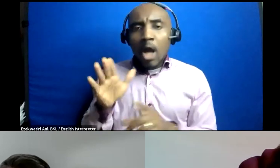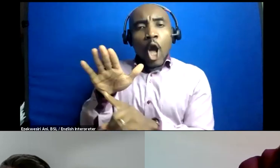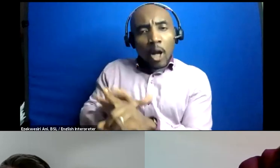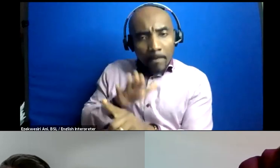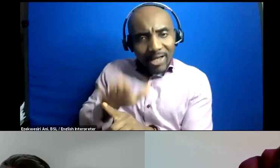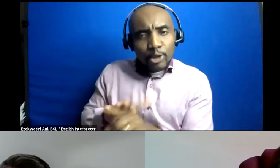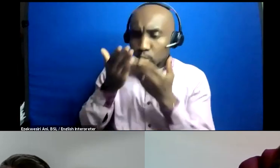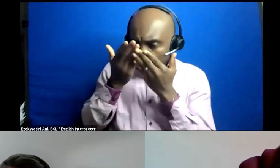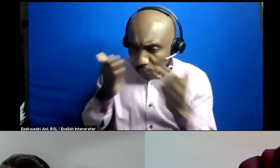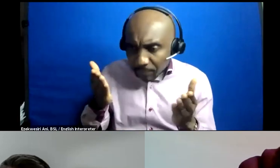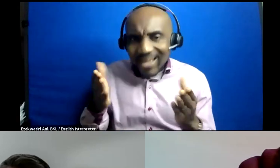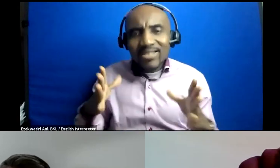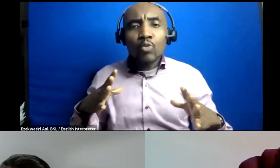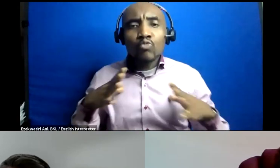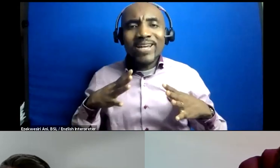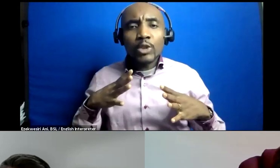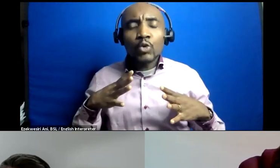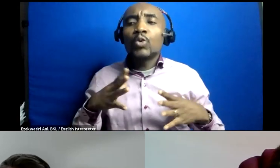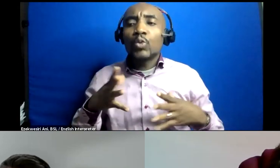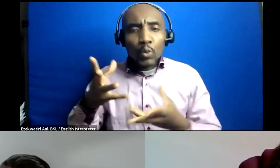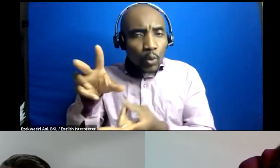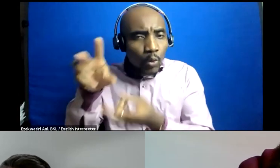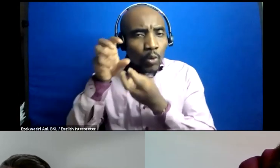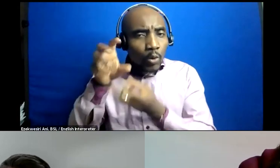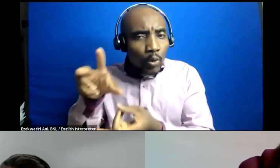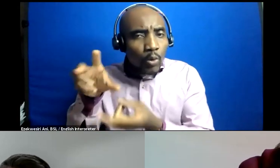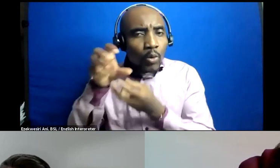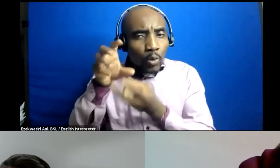listen and learn about the culture of